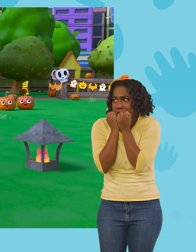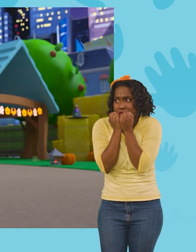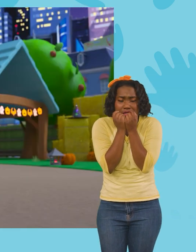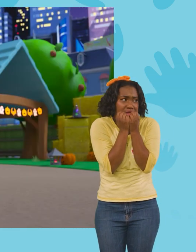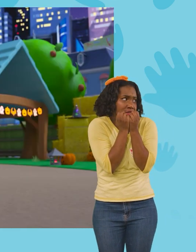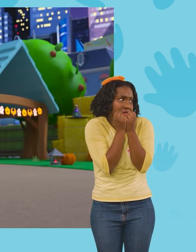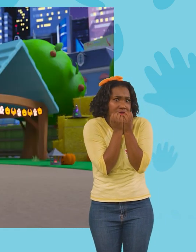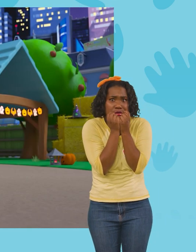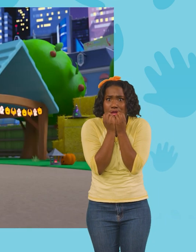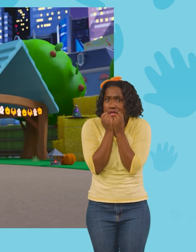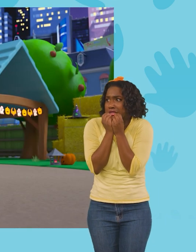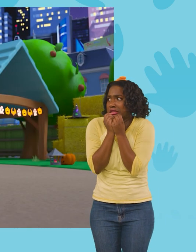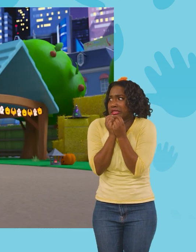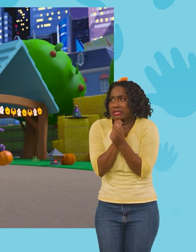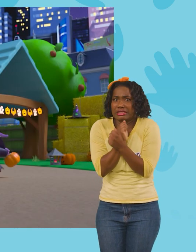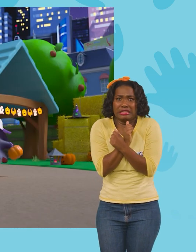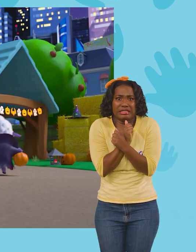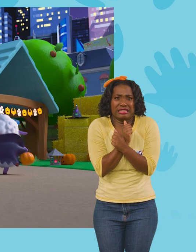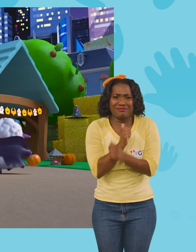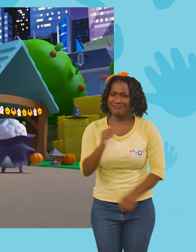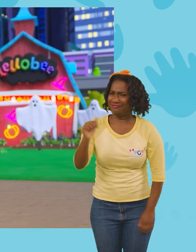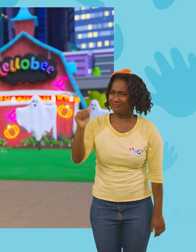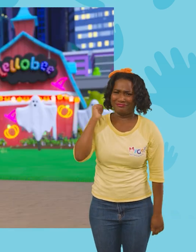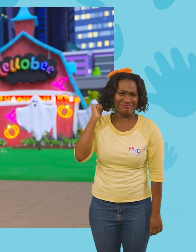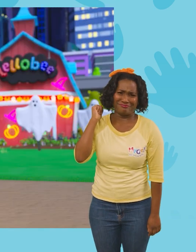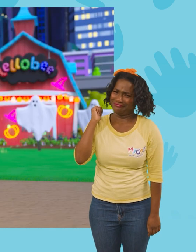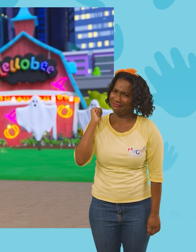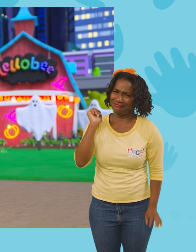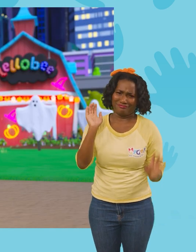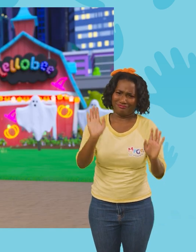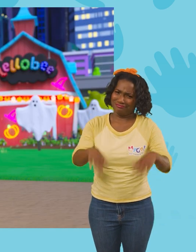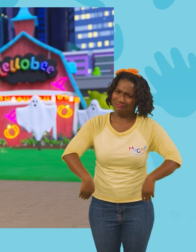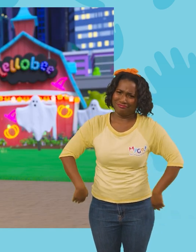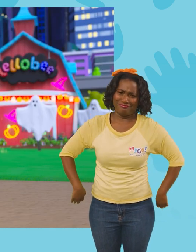I don't need to be afraid.